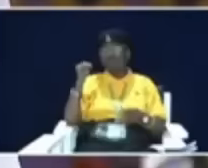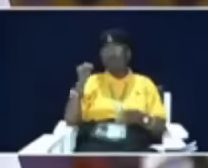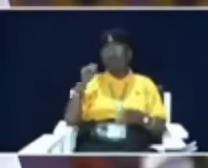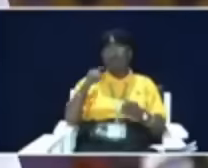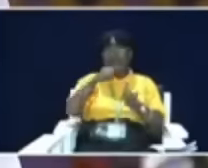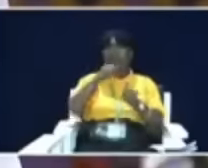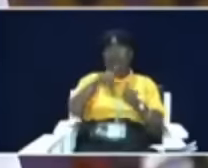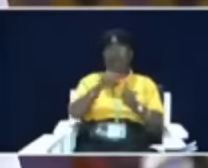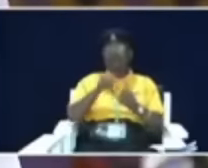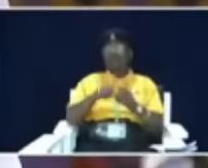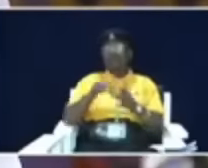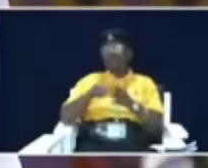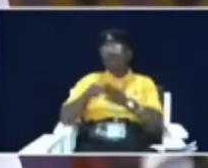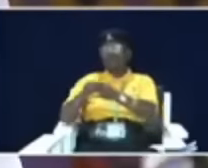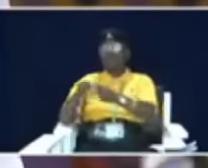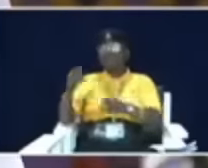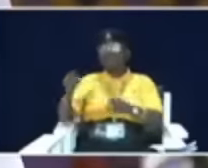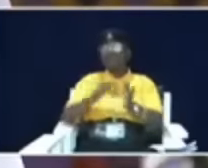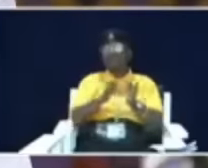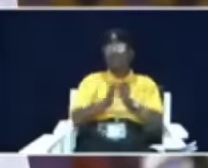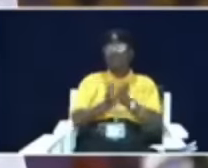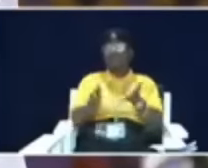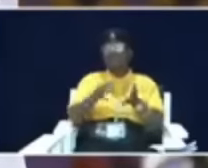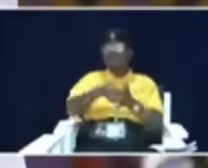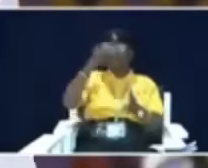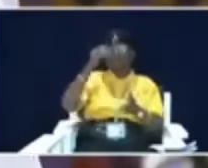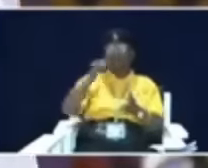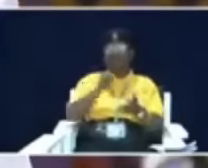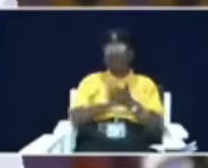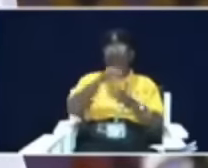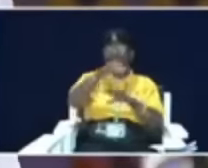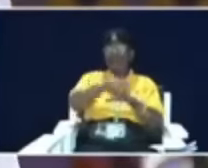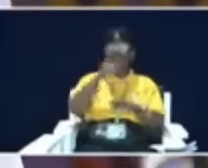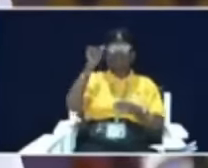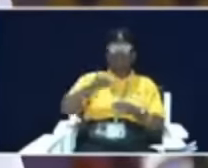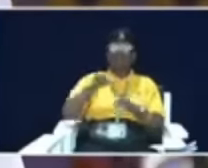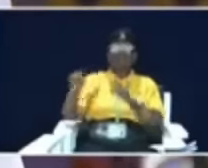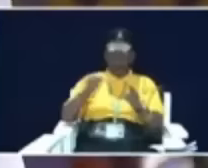about to lead the Bible study that night. They didn't know I was coming, I just came in.